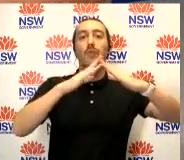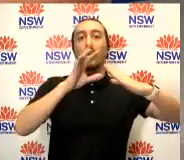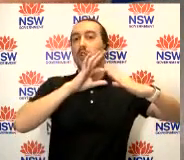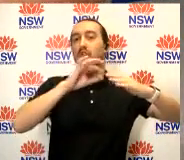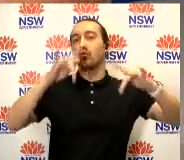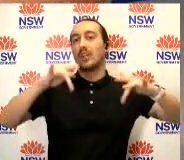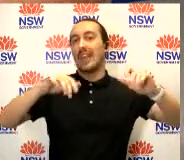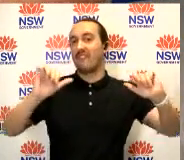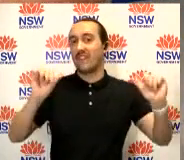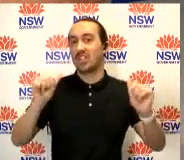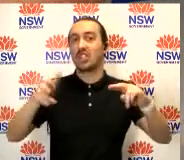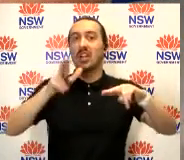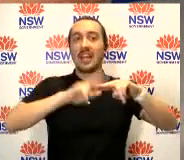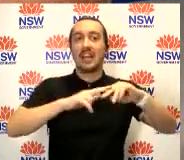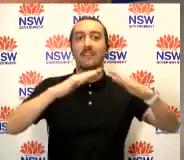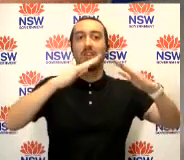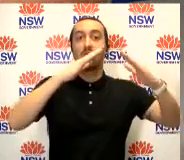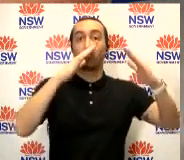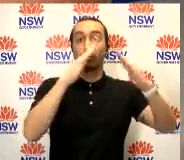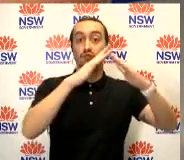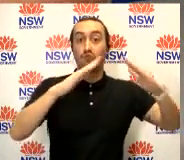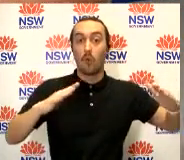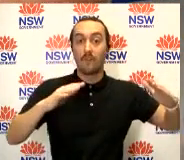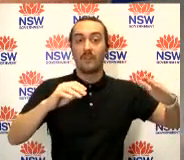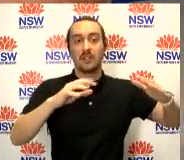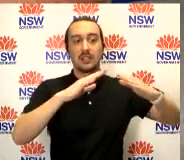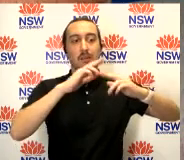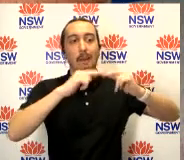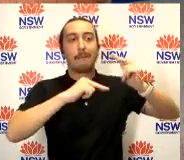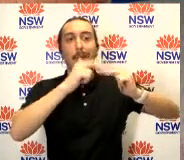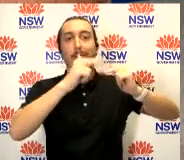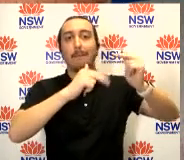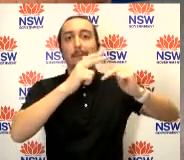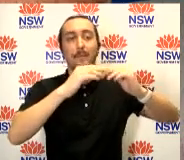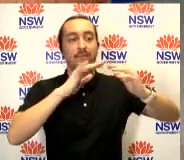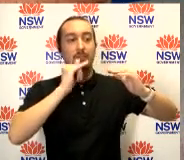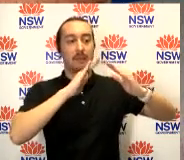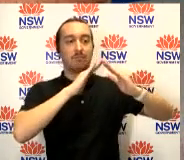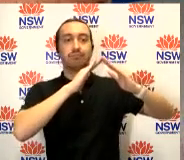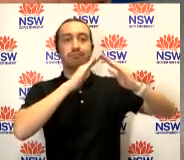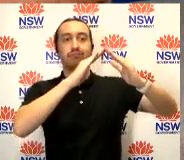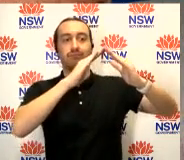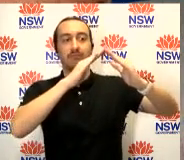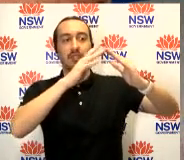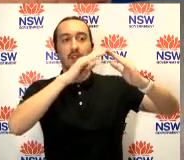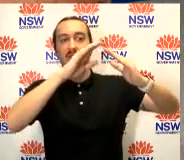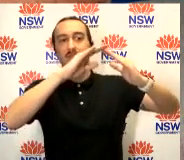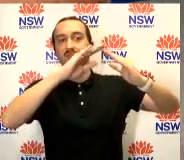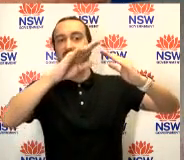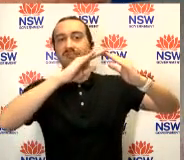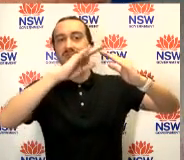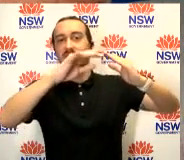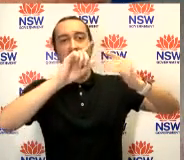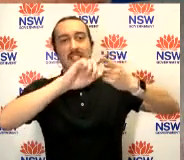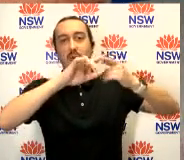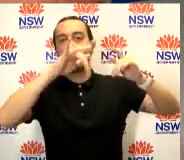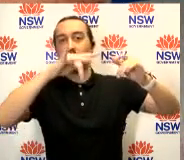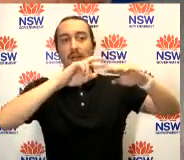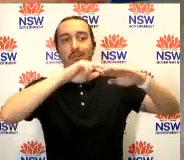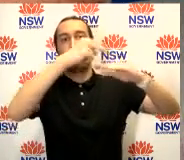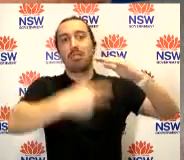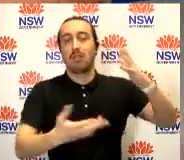structure. It's into the building generally, not off the edge of. I think that's the easiest takeaway. And falling off ladders is